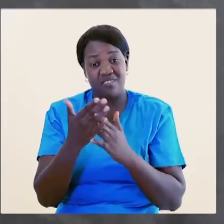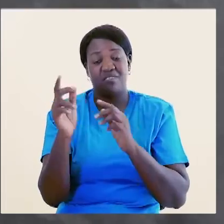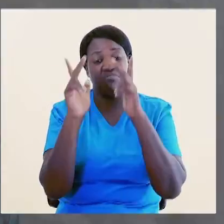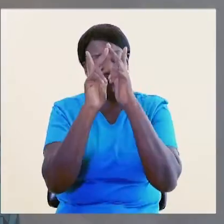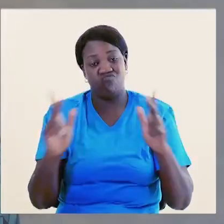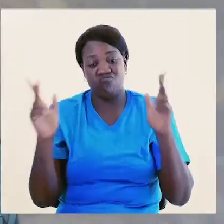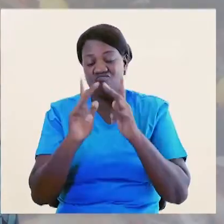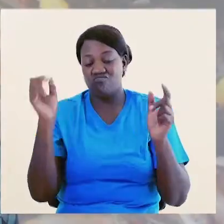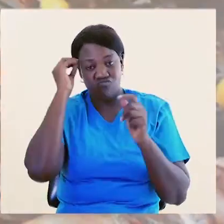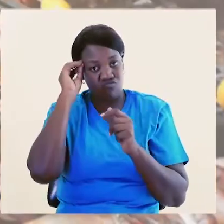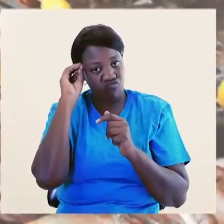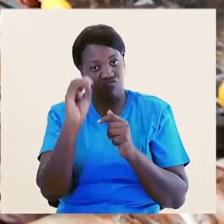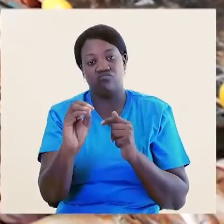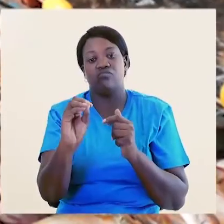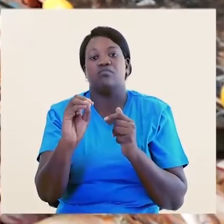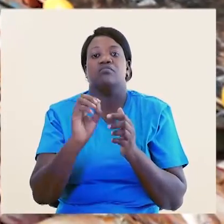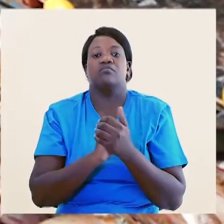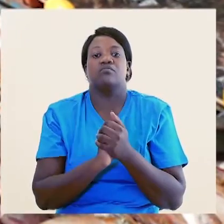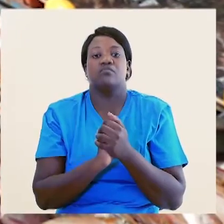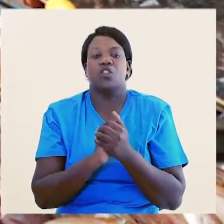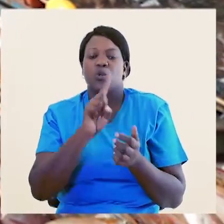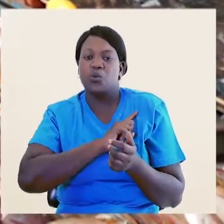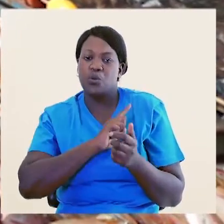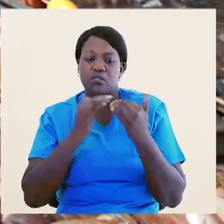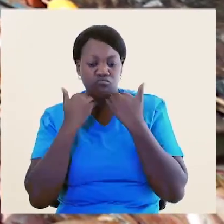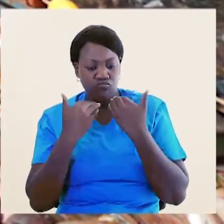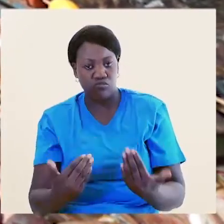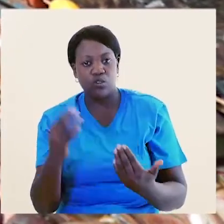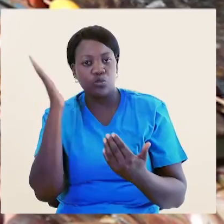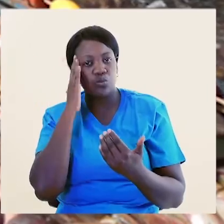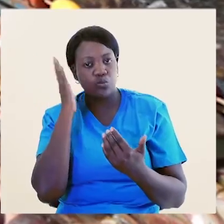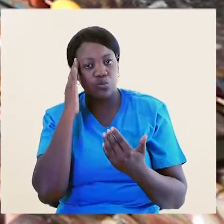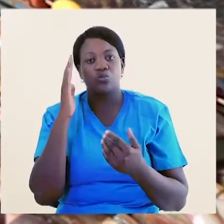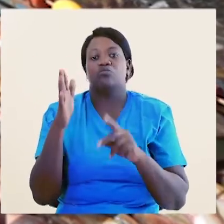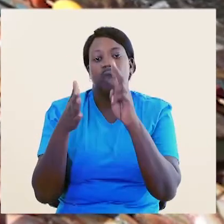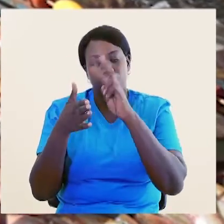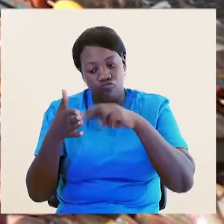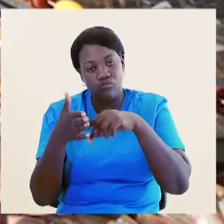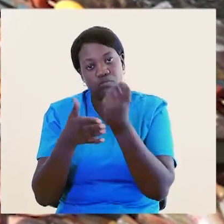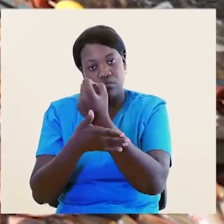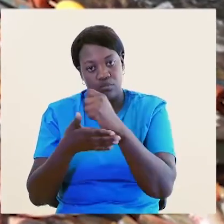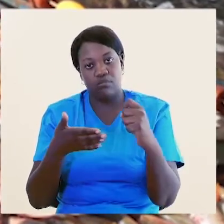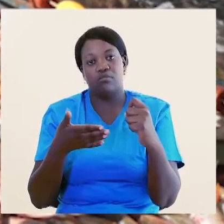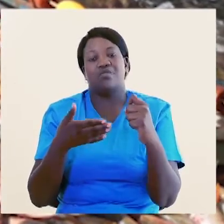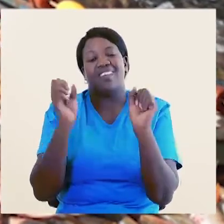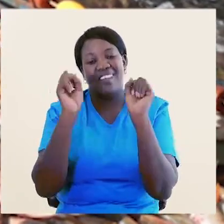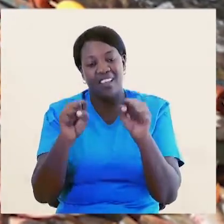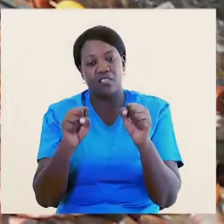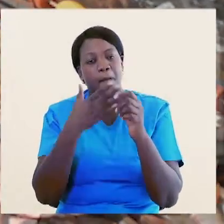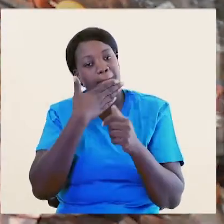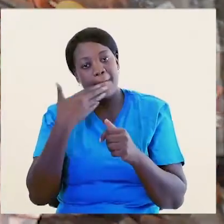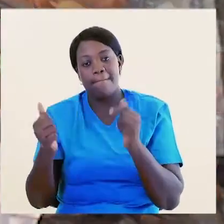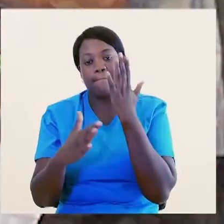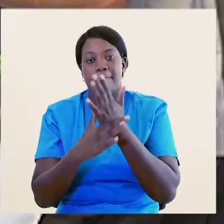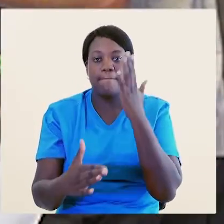read or write. Why is literacy important? If you are illiterate, then you have a good chance of getting a better